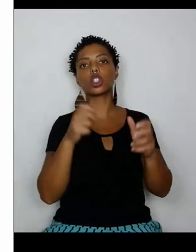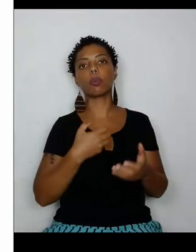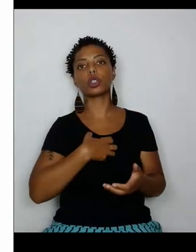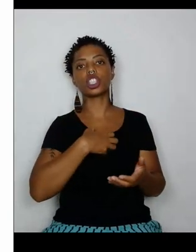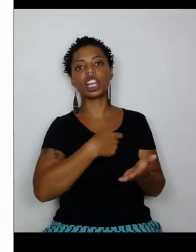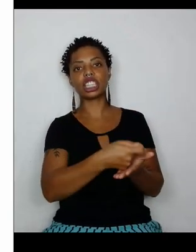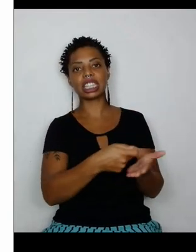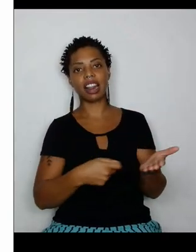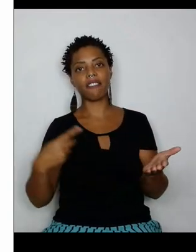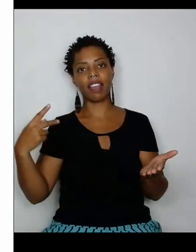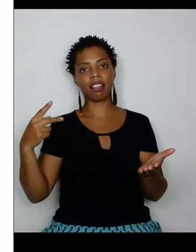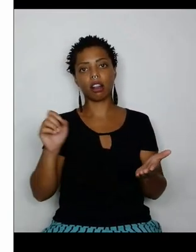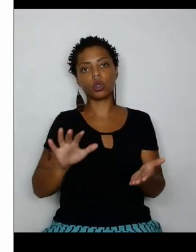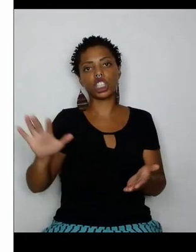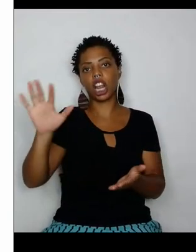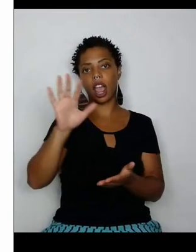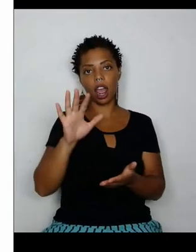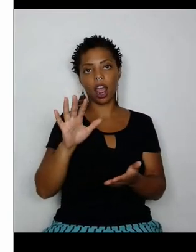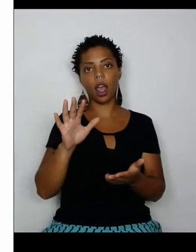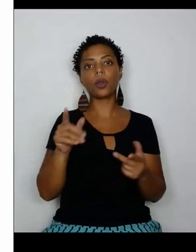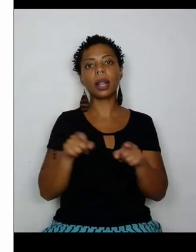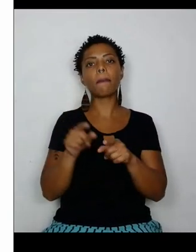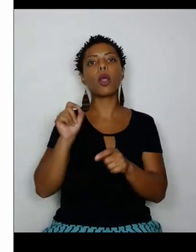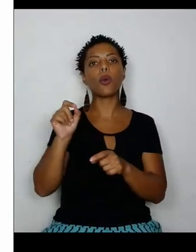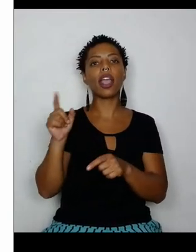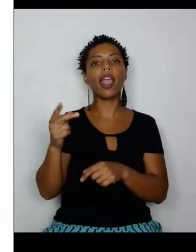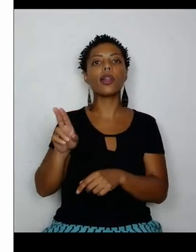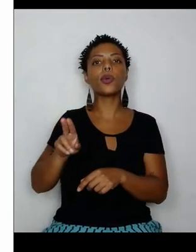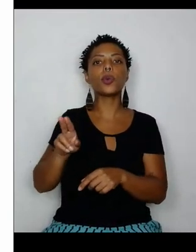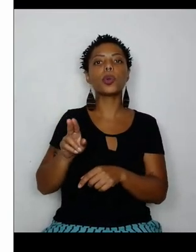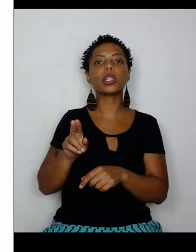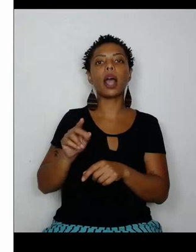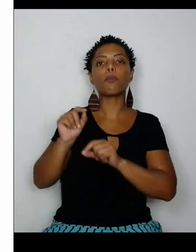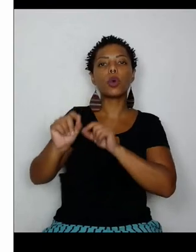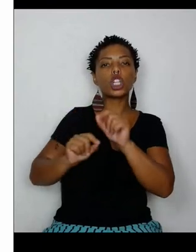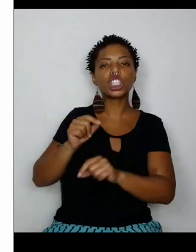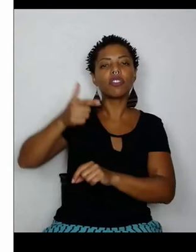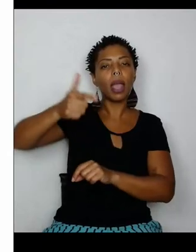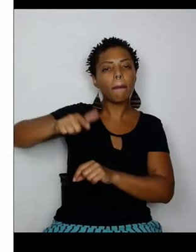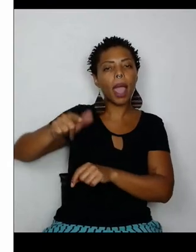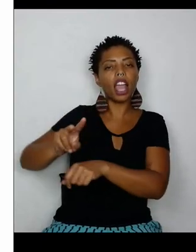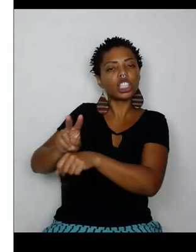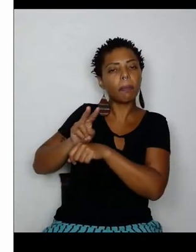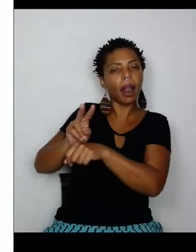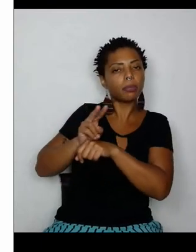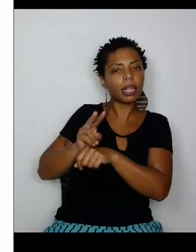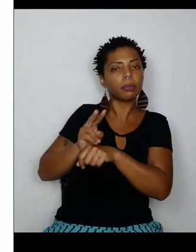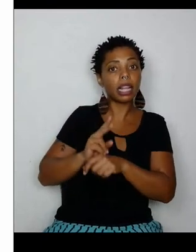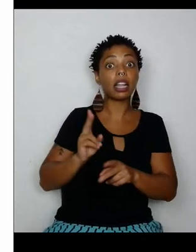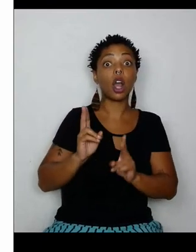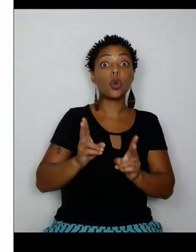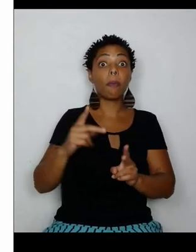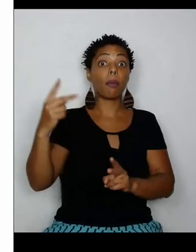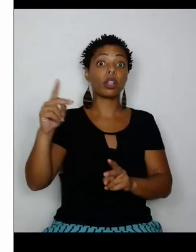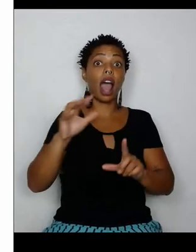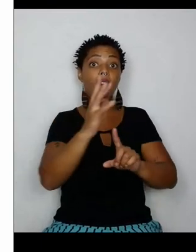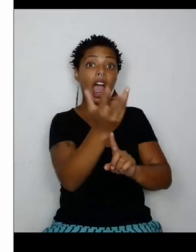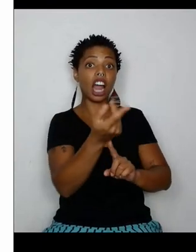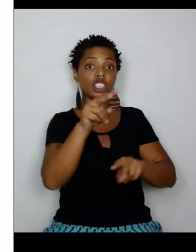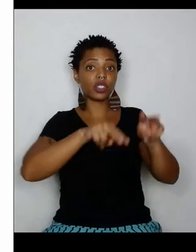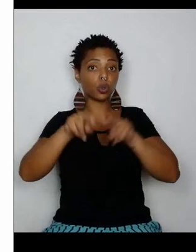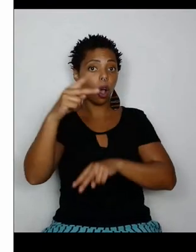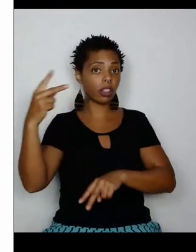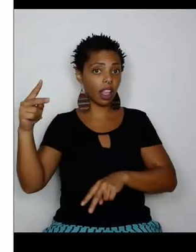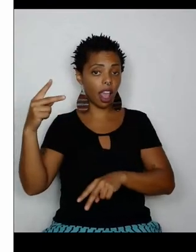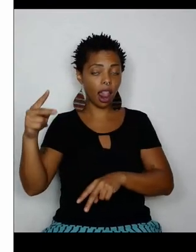repetition of motifs across different media in his visual art he continually reiterates passages of